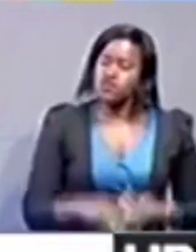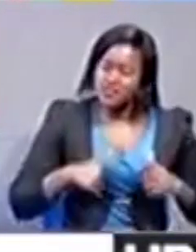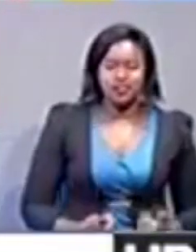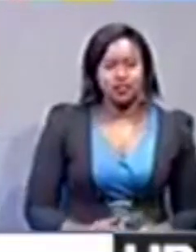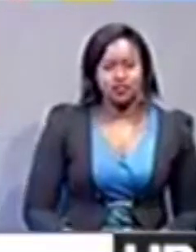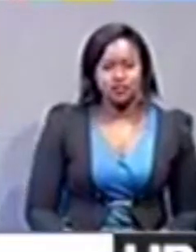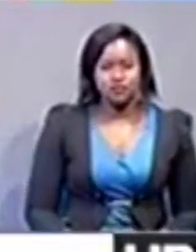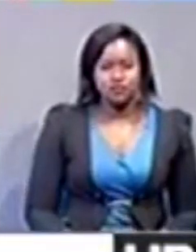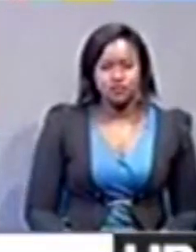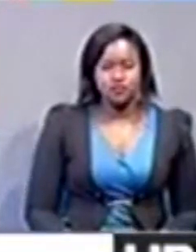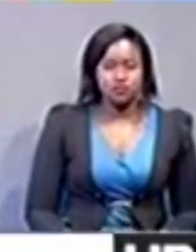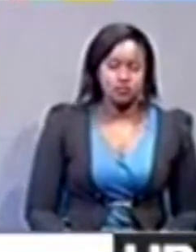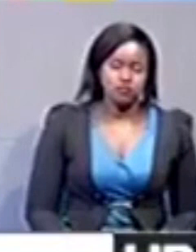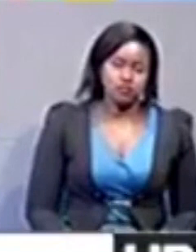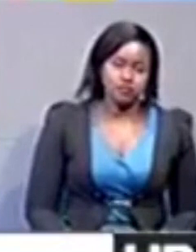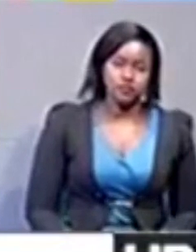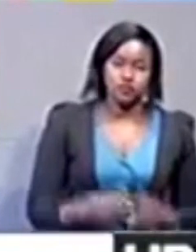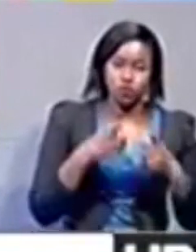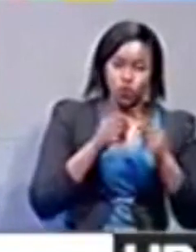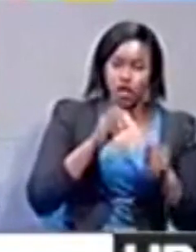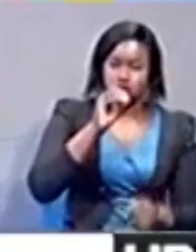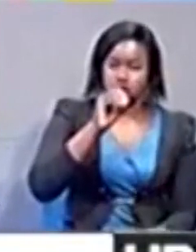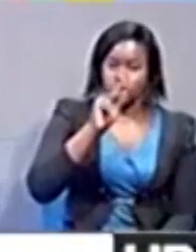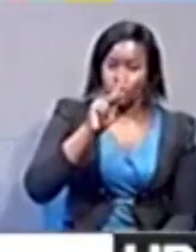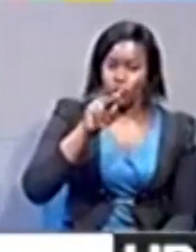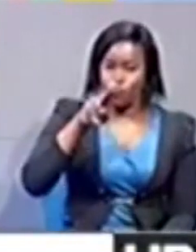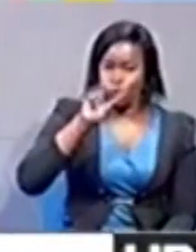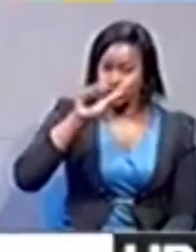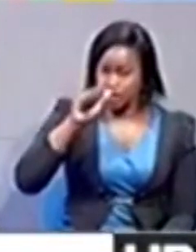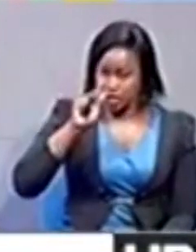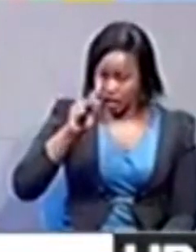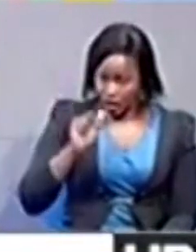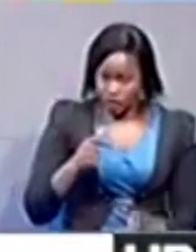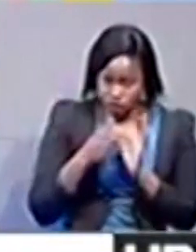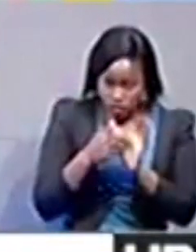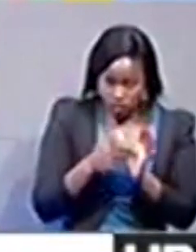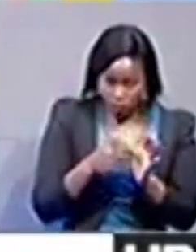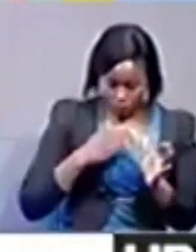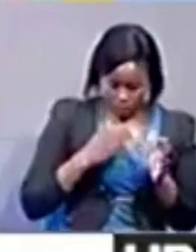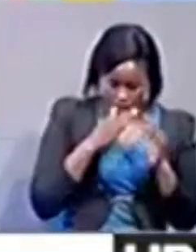To buy, when okusaka is a burnt word for when you don't have food in your house, you go to buy